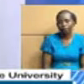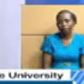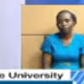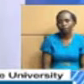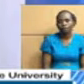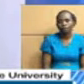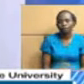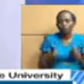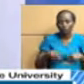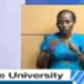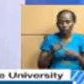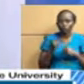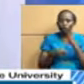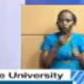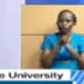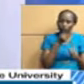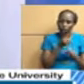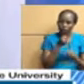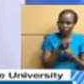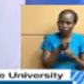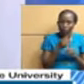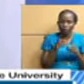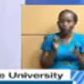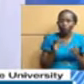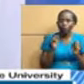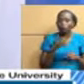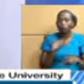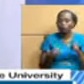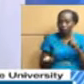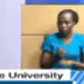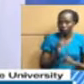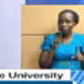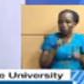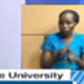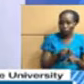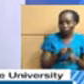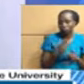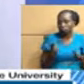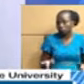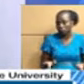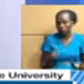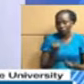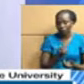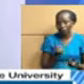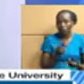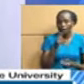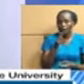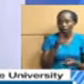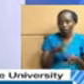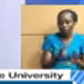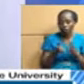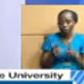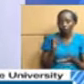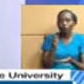advocate for where it can play a role, but if we are to achieve our goals as we plan, it is going to be a tool that will not take us there, but